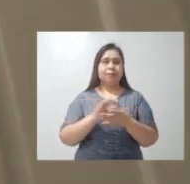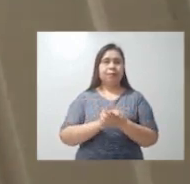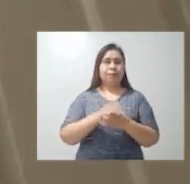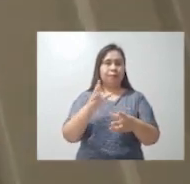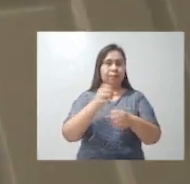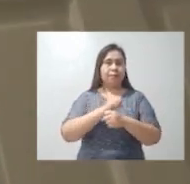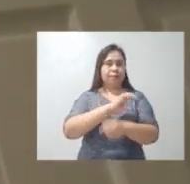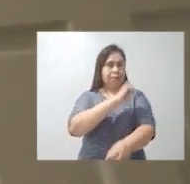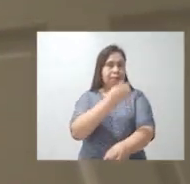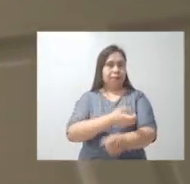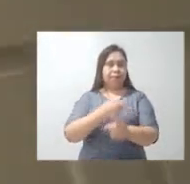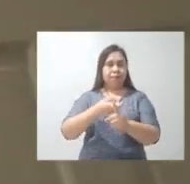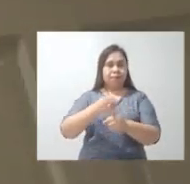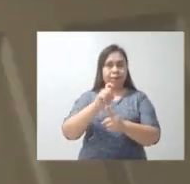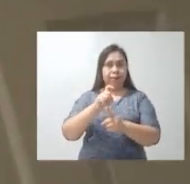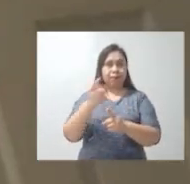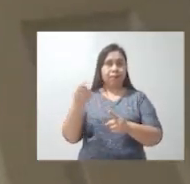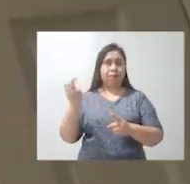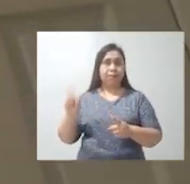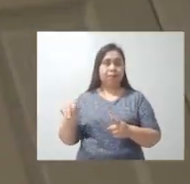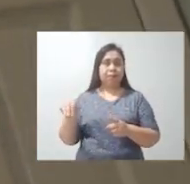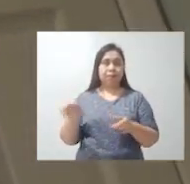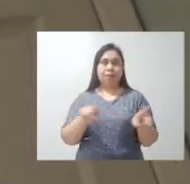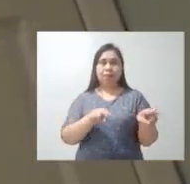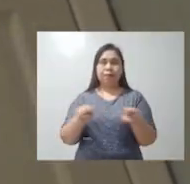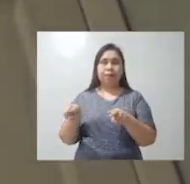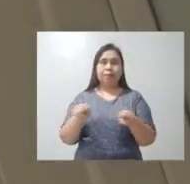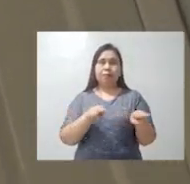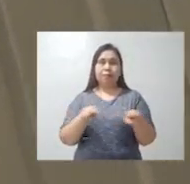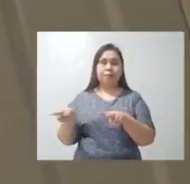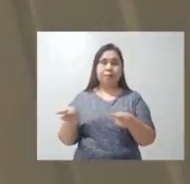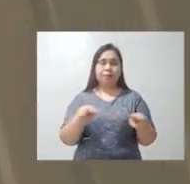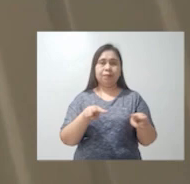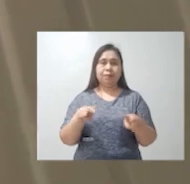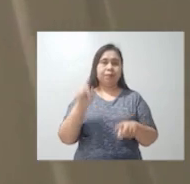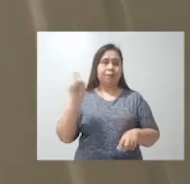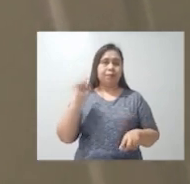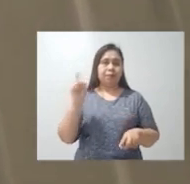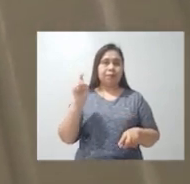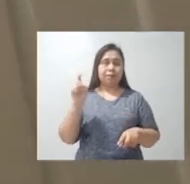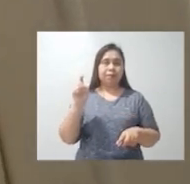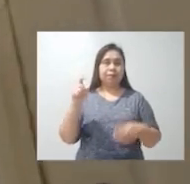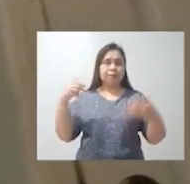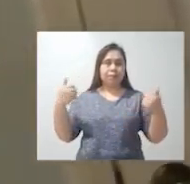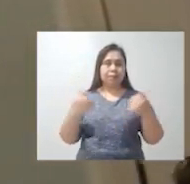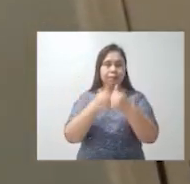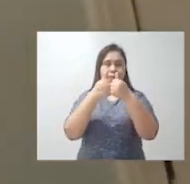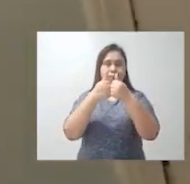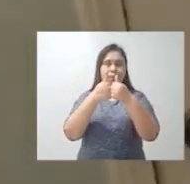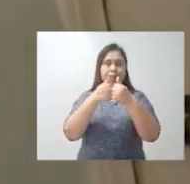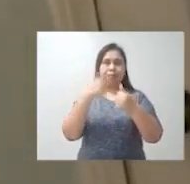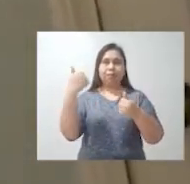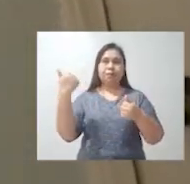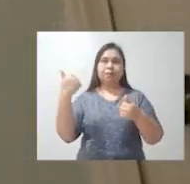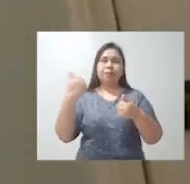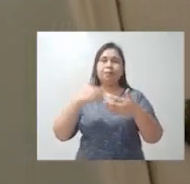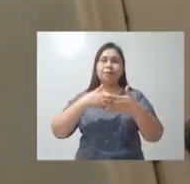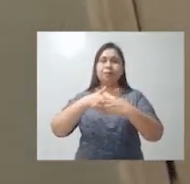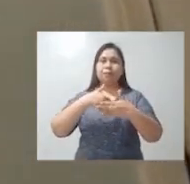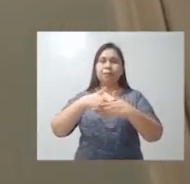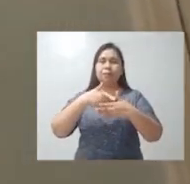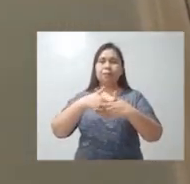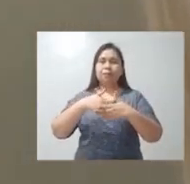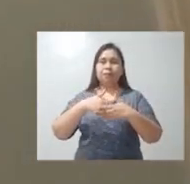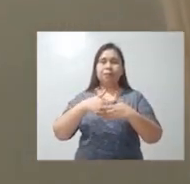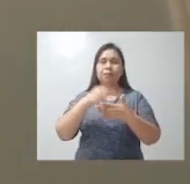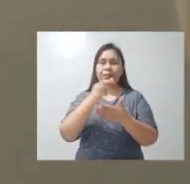them. As they vibrate faster, they bump their neighboring molecules more. Indirectly, the neighboring molecules